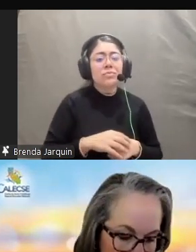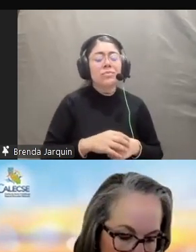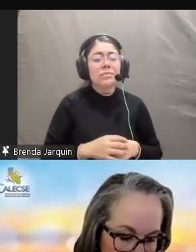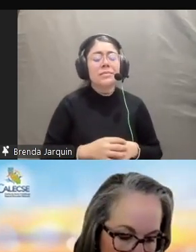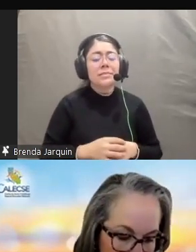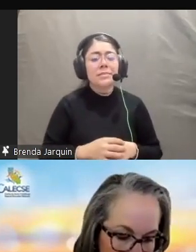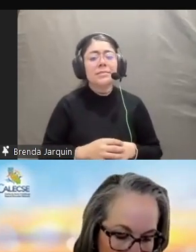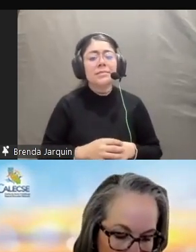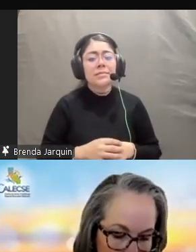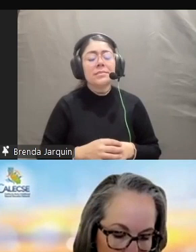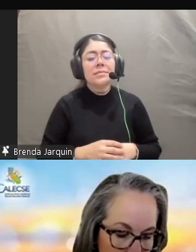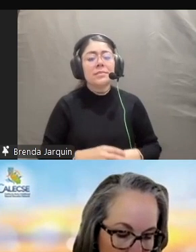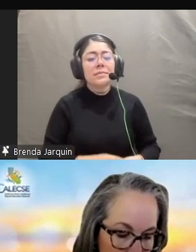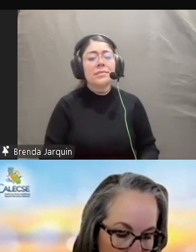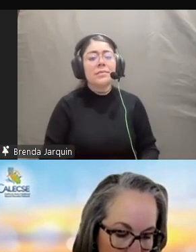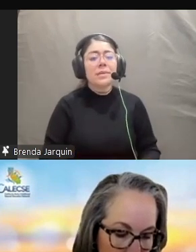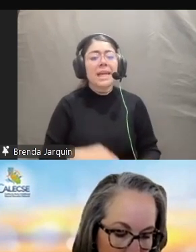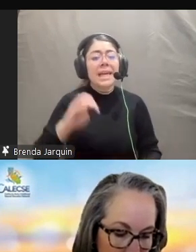table to help